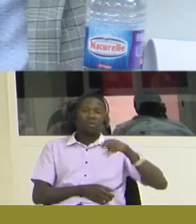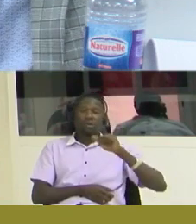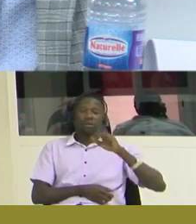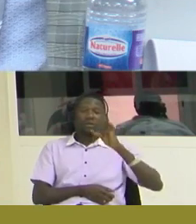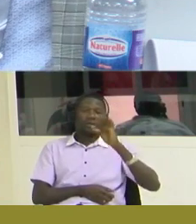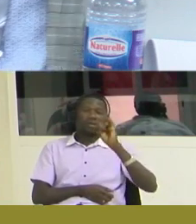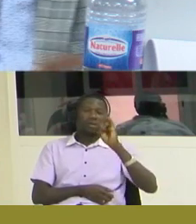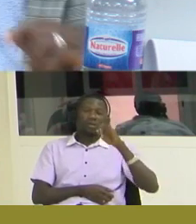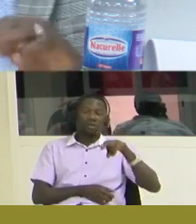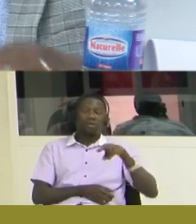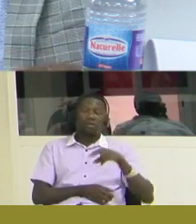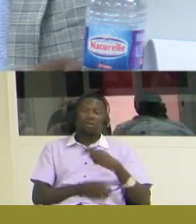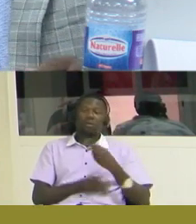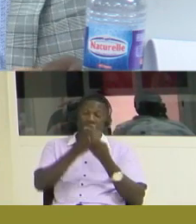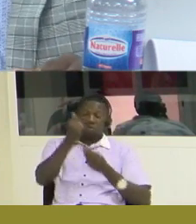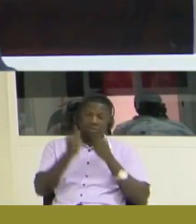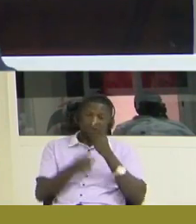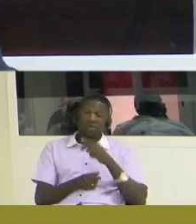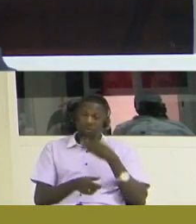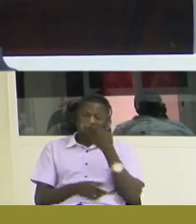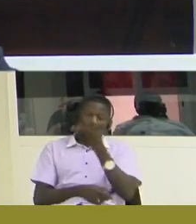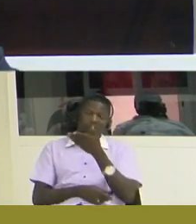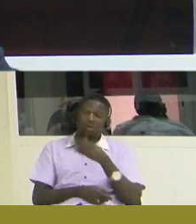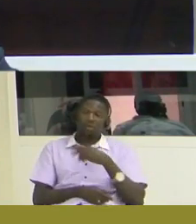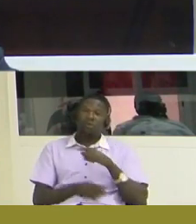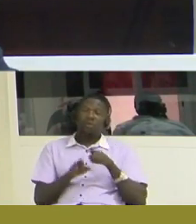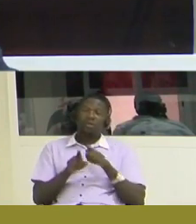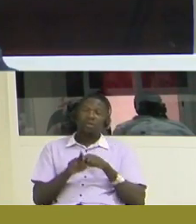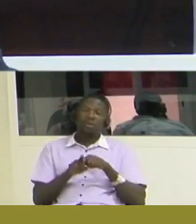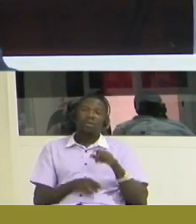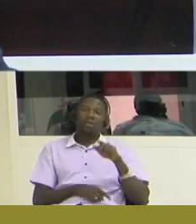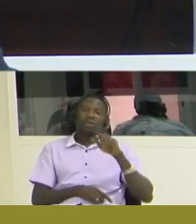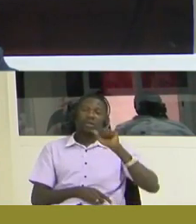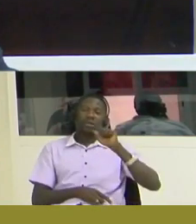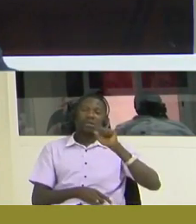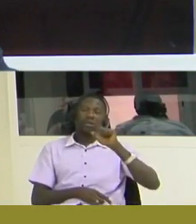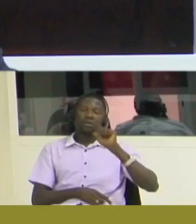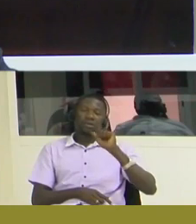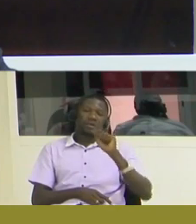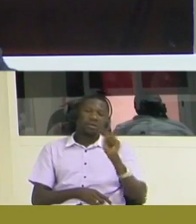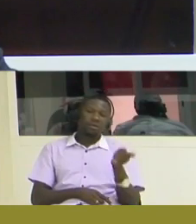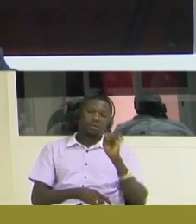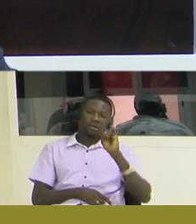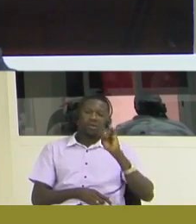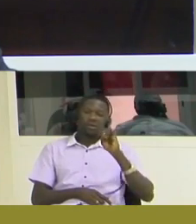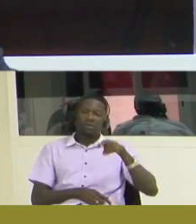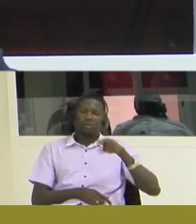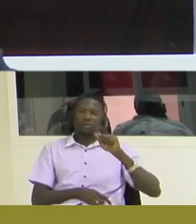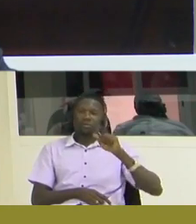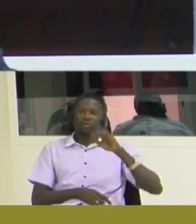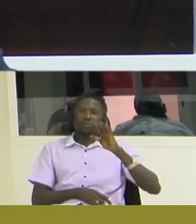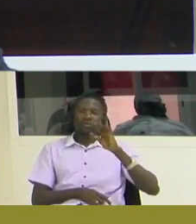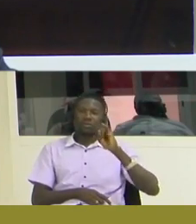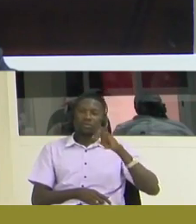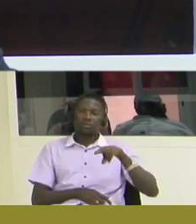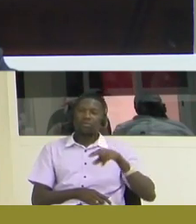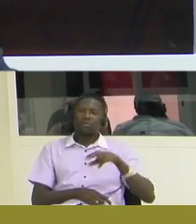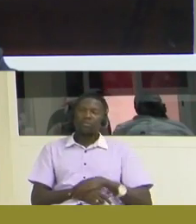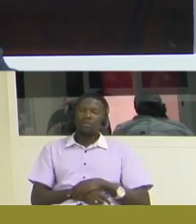Elijah Martin what do you say to that I don't even know we CEL he was put in I was not there